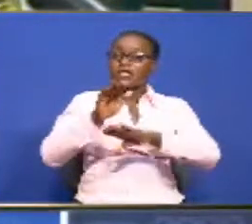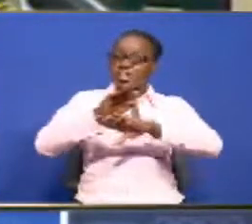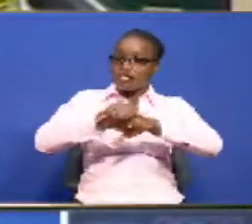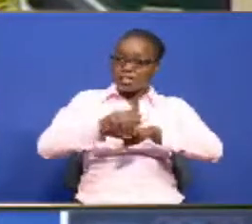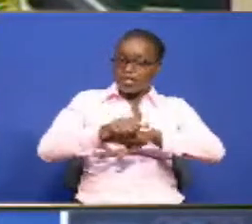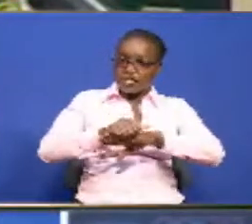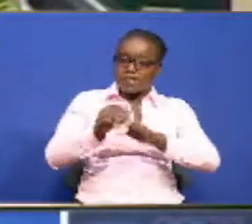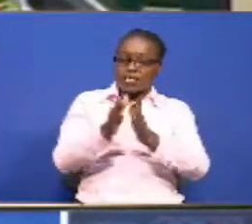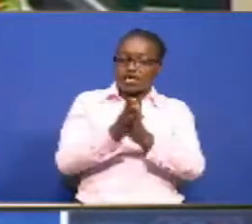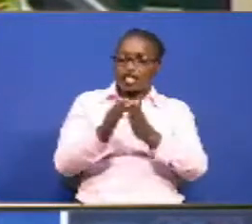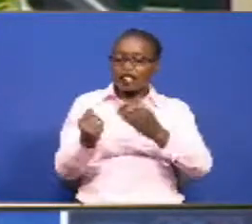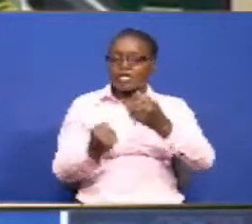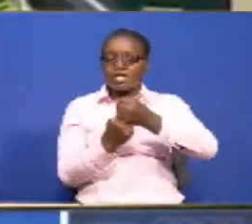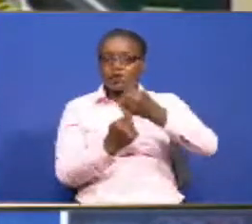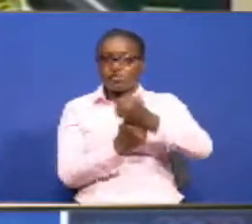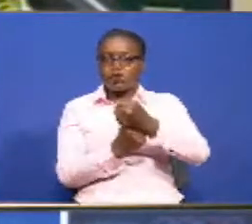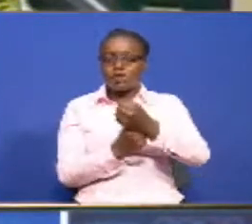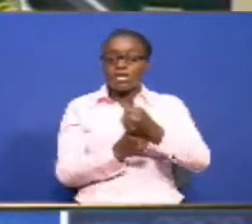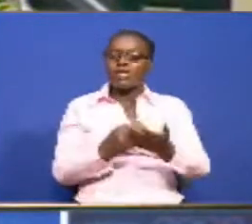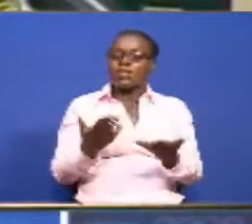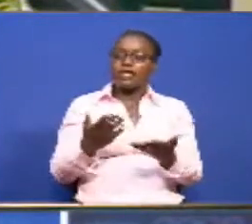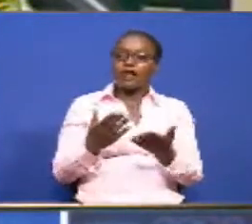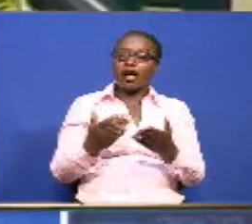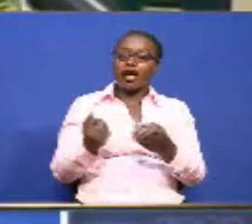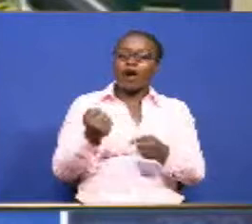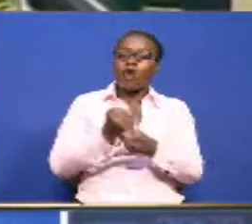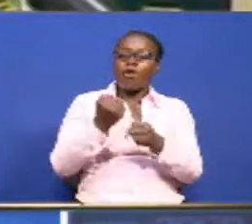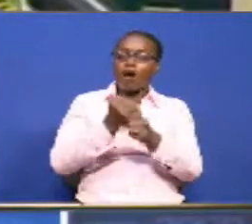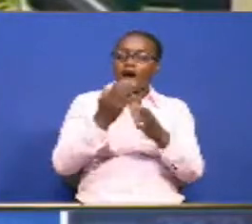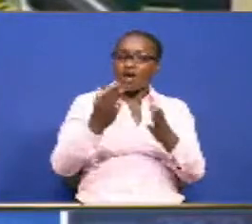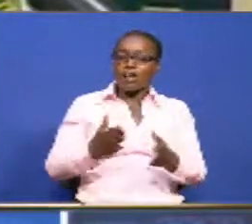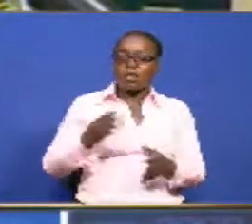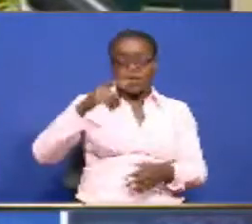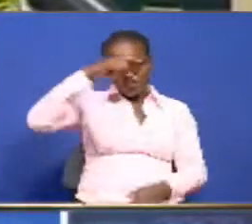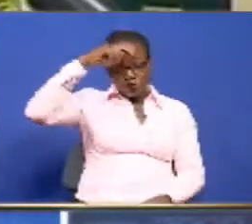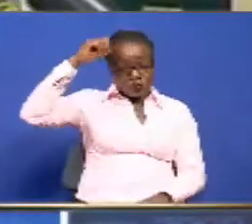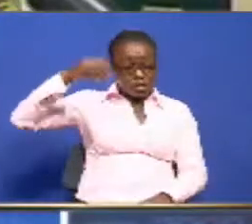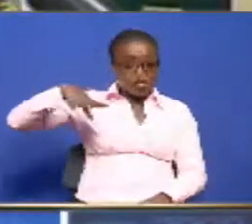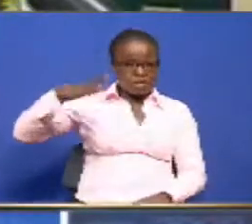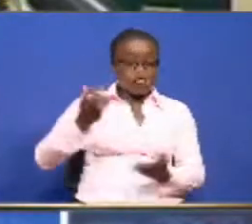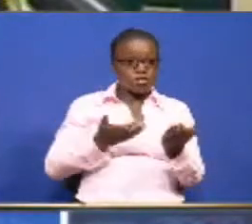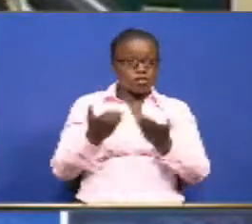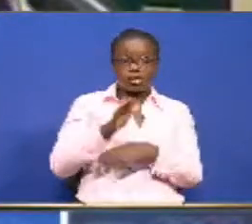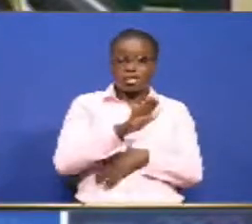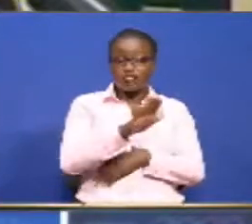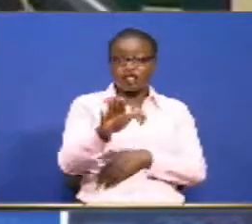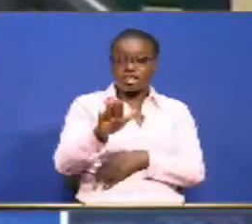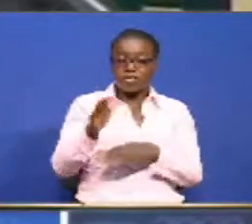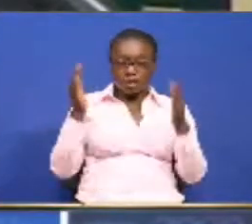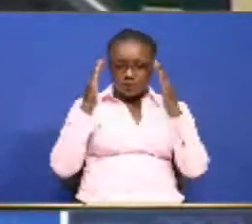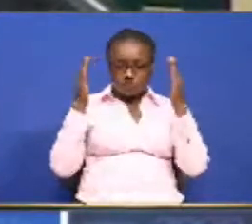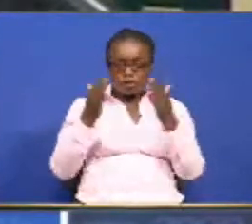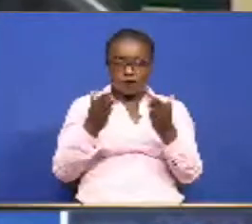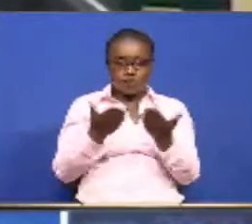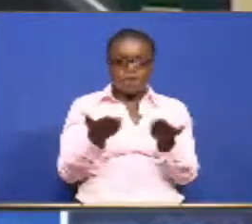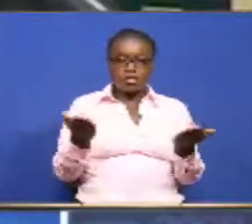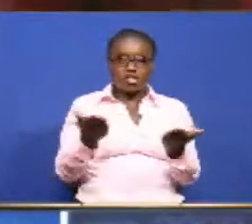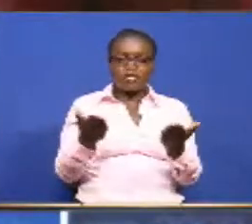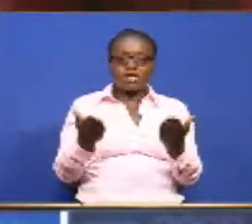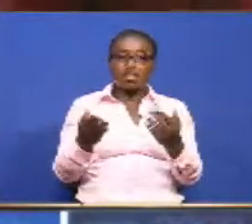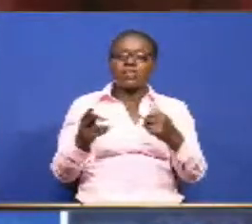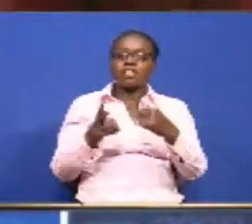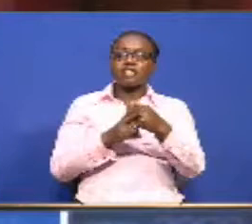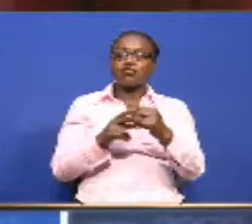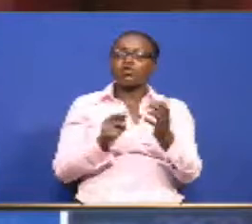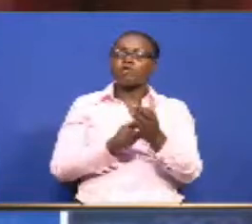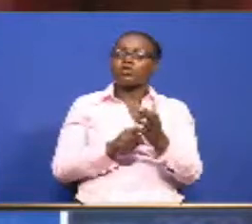while also supporting local artisans and builders' businesses. To meet this commitment, Kenya shilling 7.4 billion has